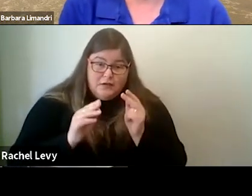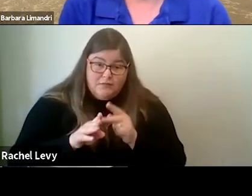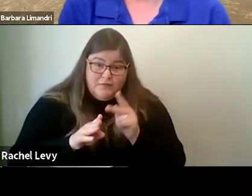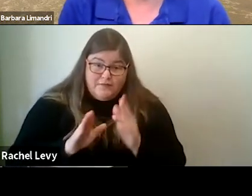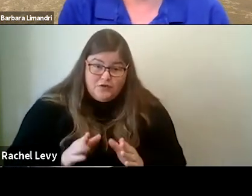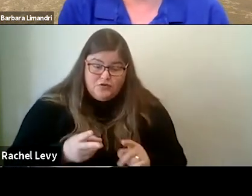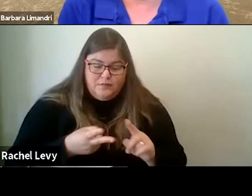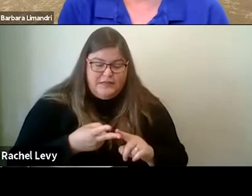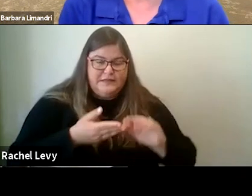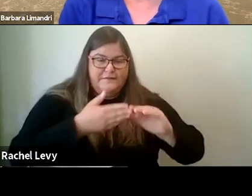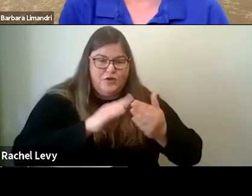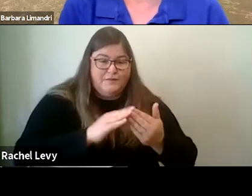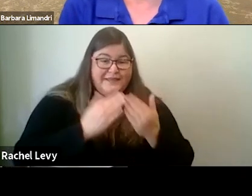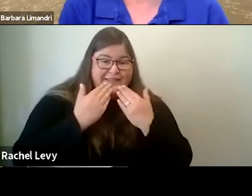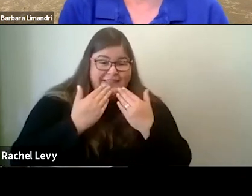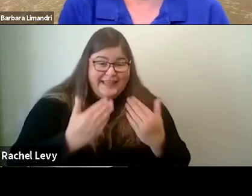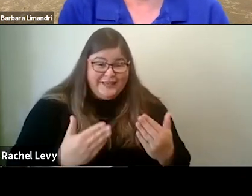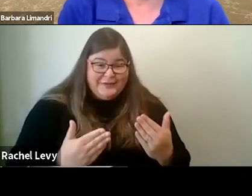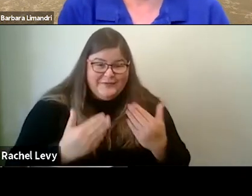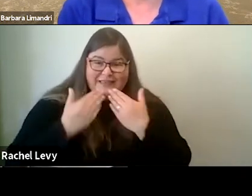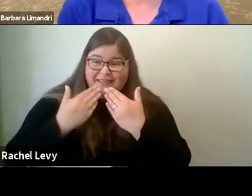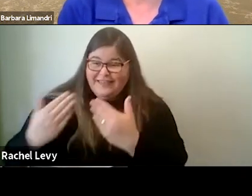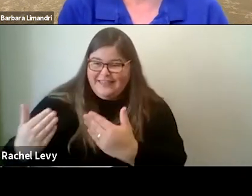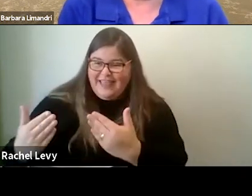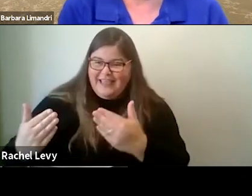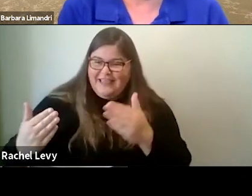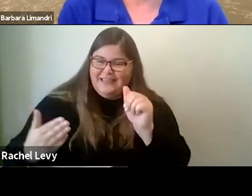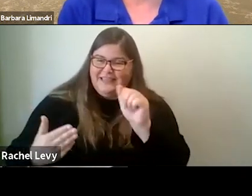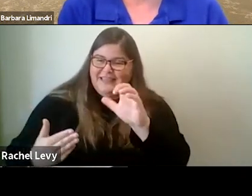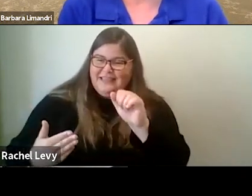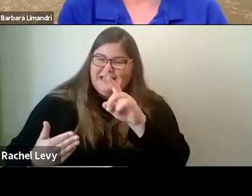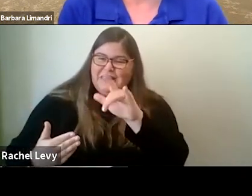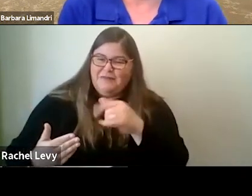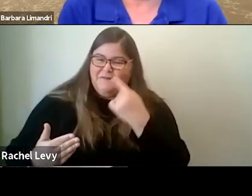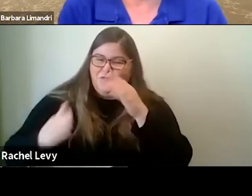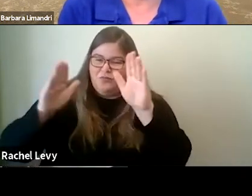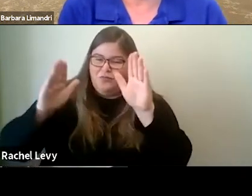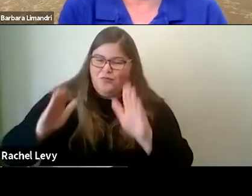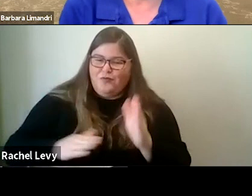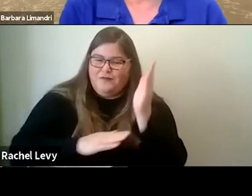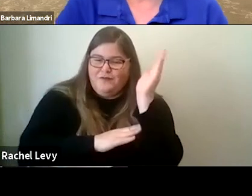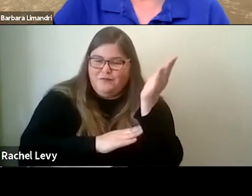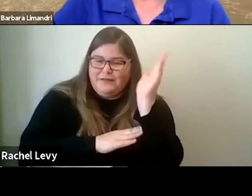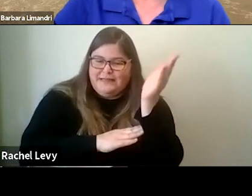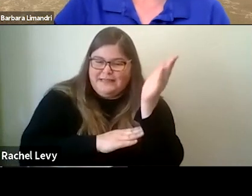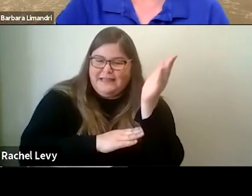community. Thank you, and I thank the Academy for a wonderful presentation.